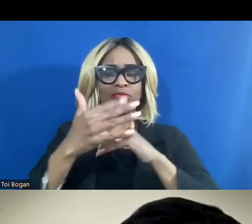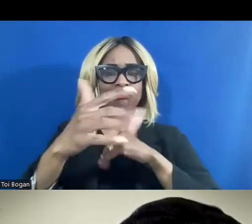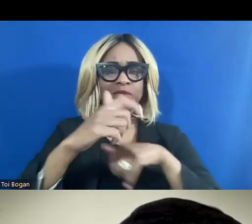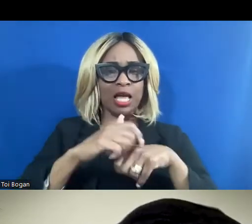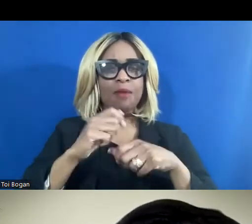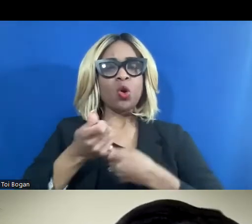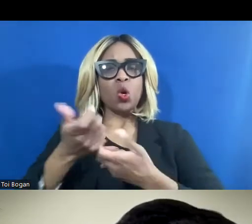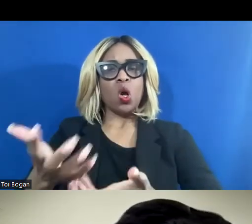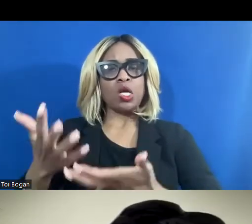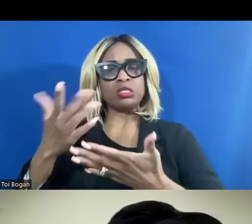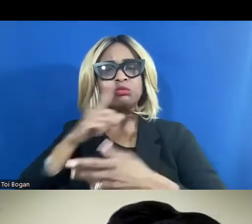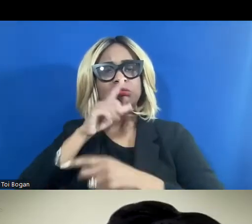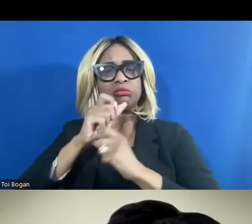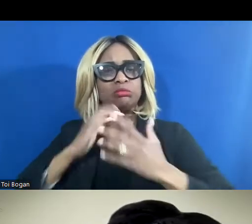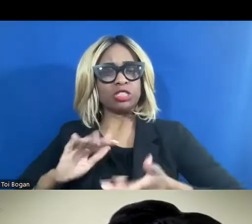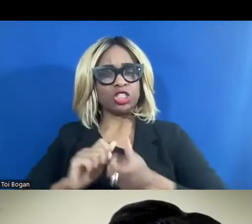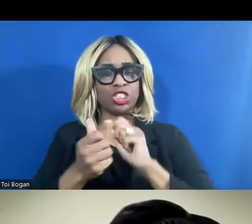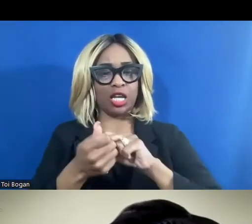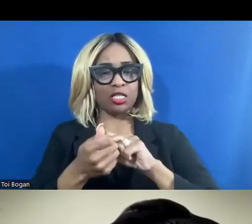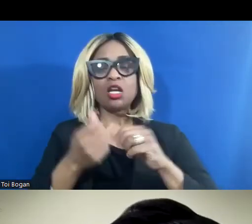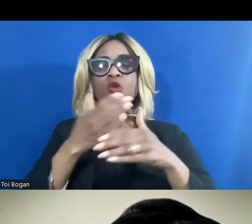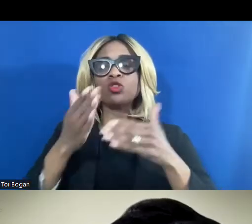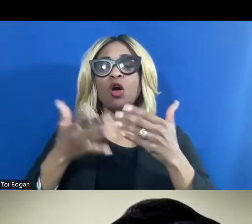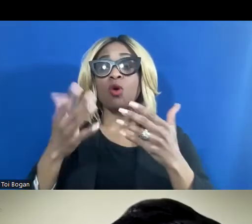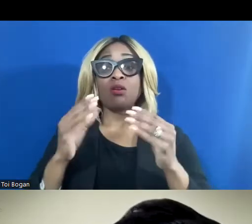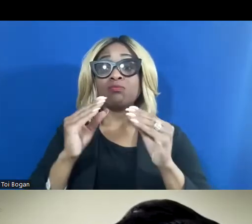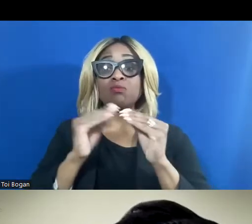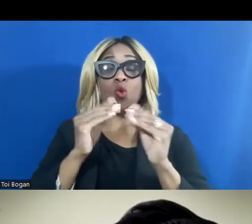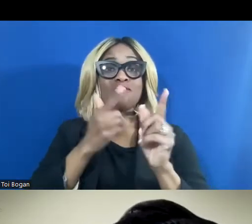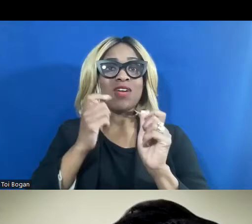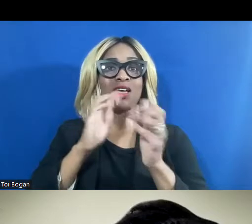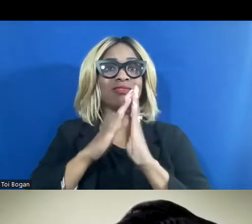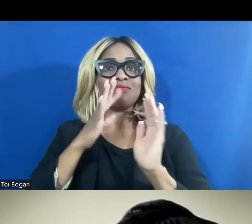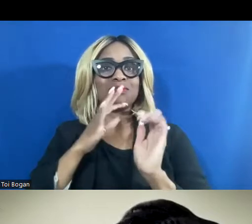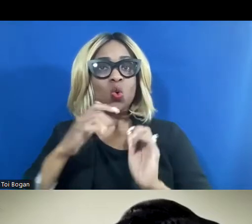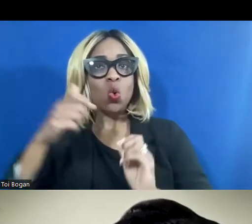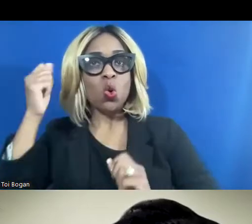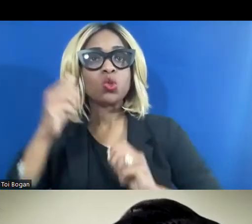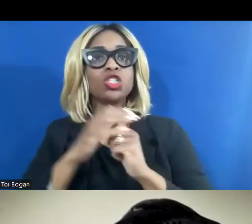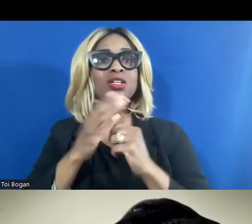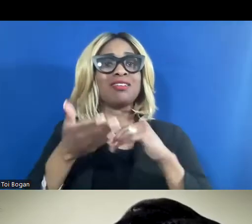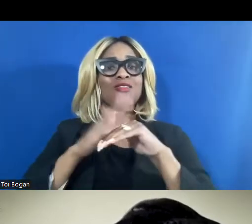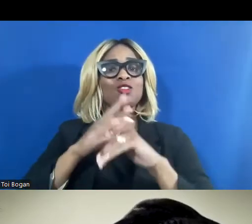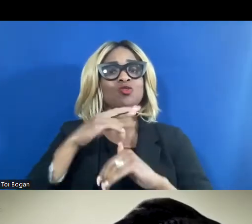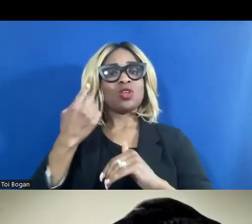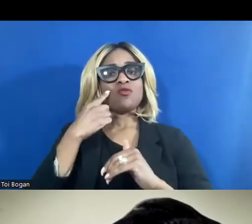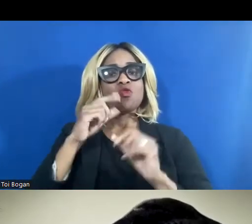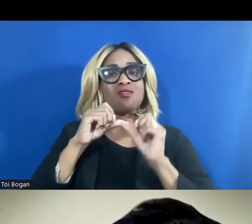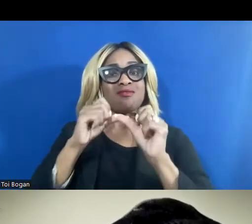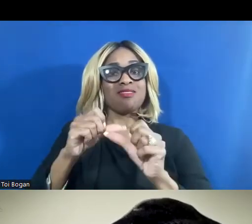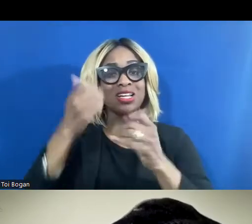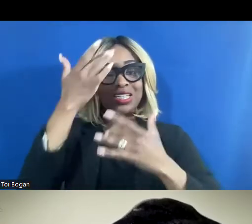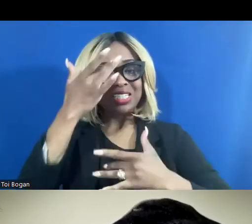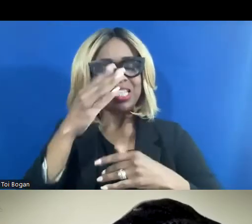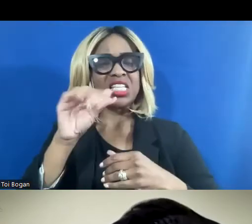change. The result is accelerated aging, increased risk of chronic disease, and other adverse